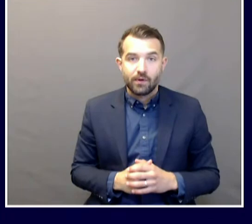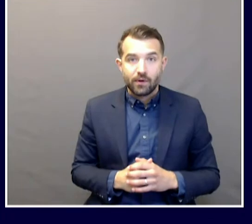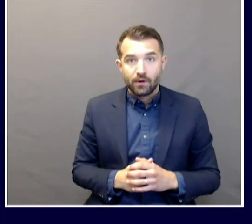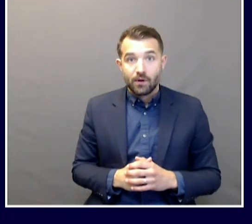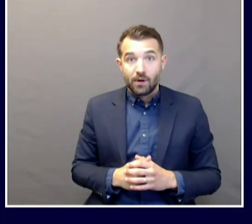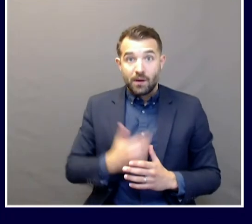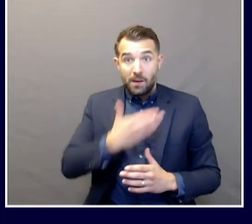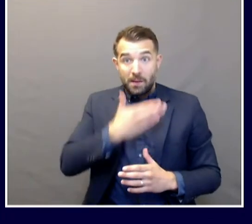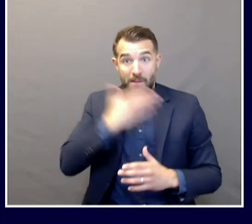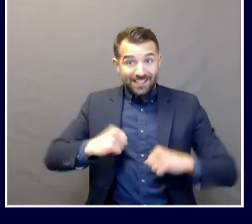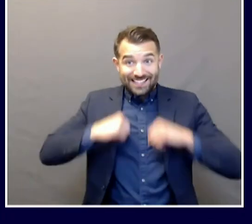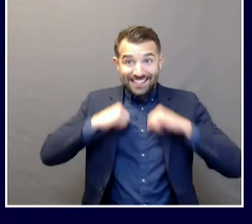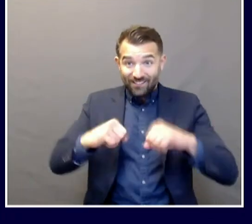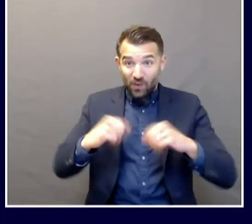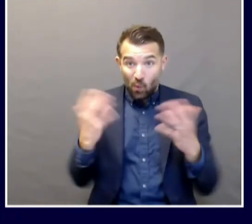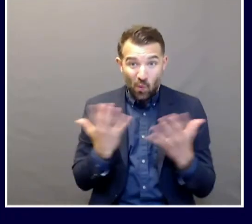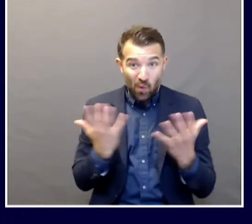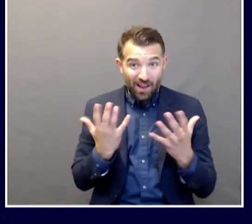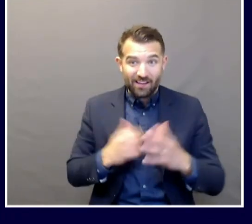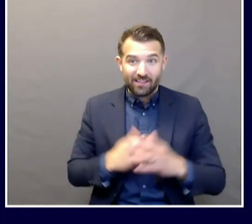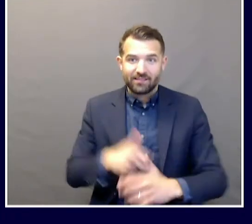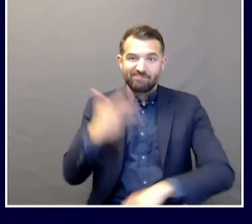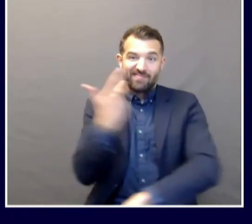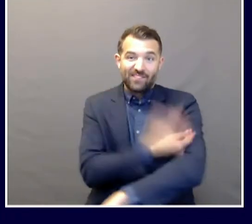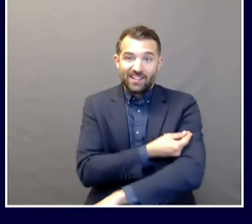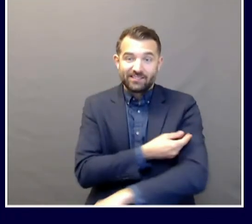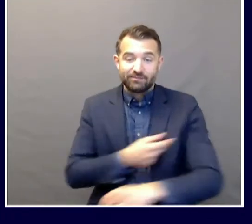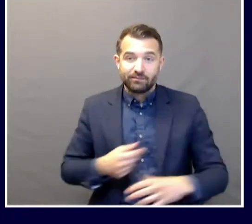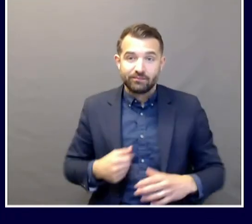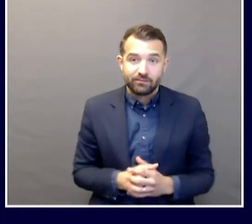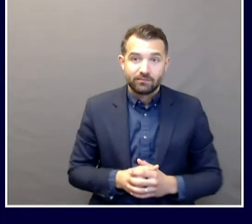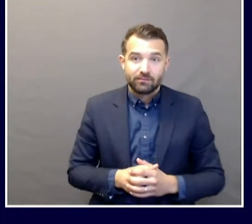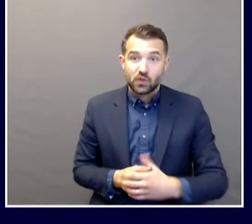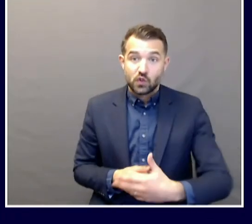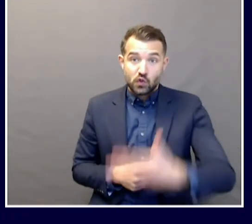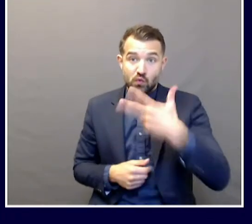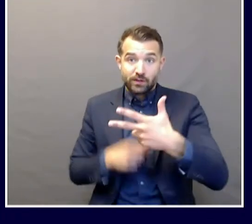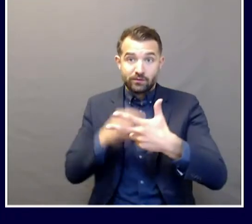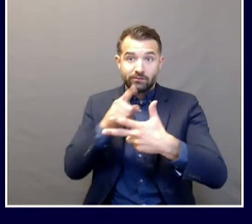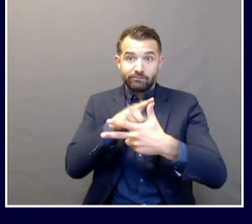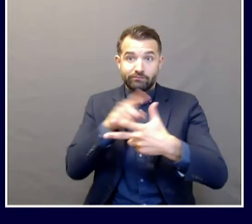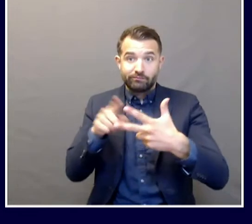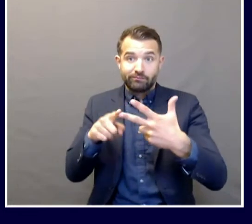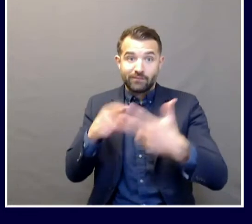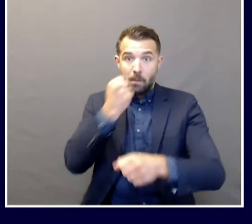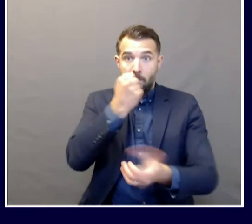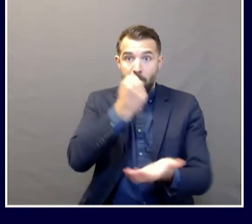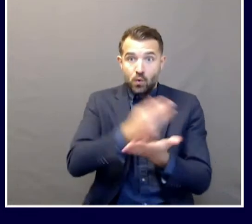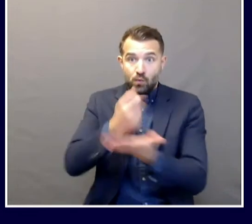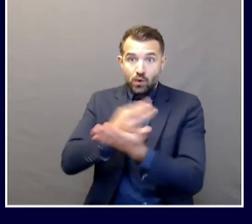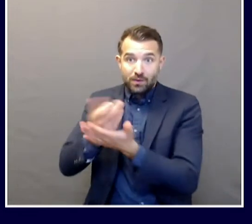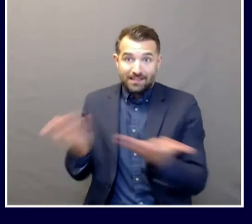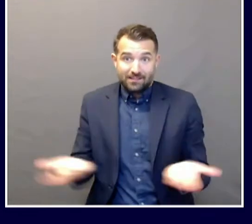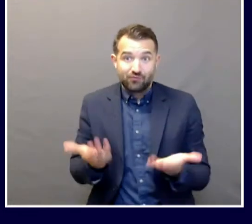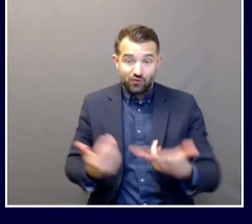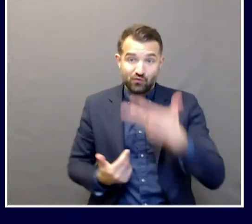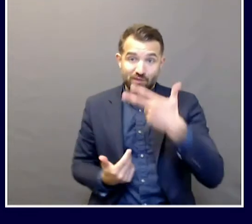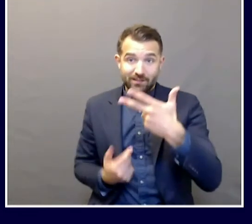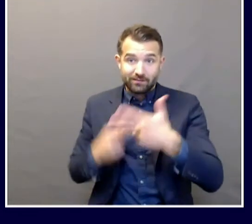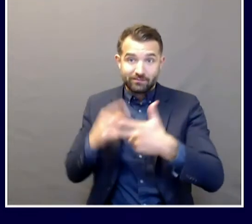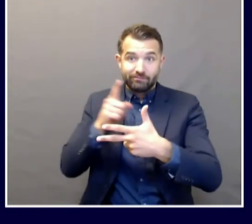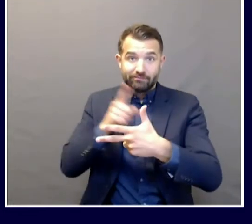the vaccines that we have right now, the three that are authorized in the United States, have shown very strong